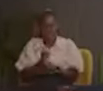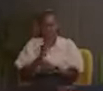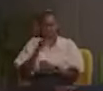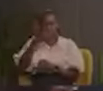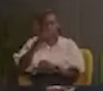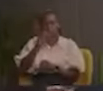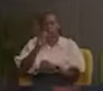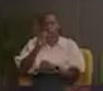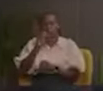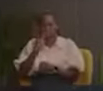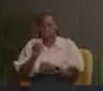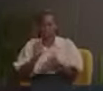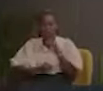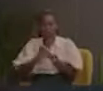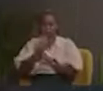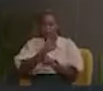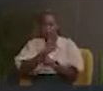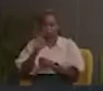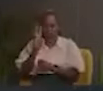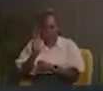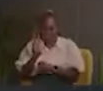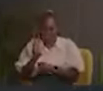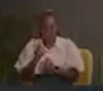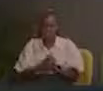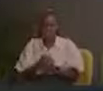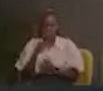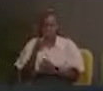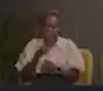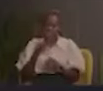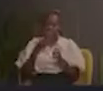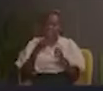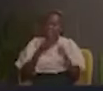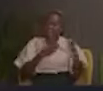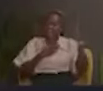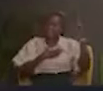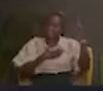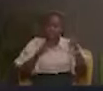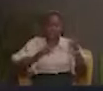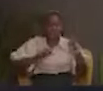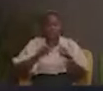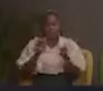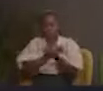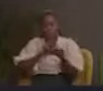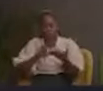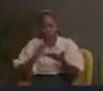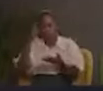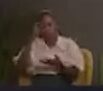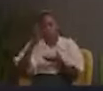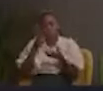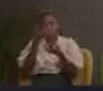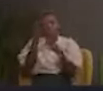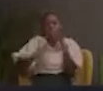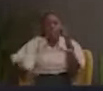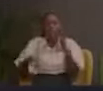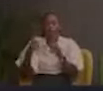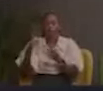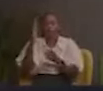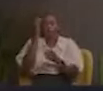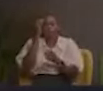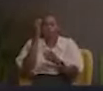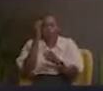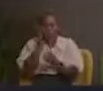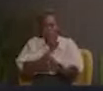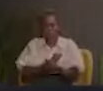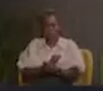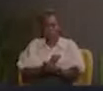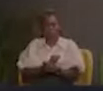Hosea 4:6, the prophet lamenting by the Spirit said, my people are destroyed for the lack of knowledge. My people, they